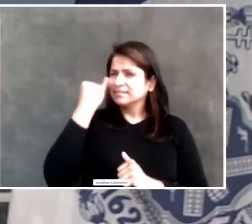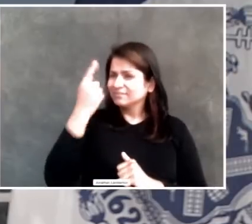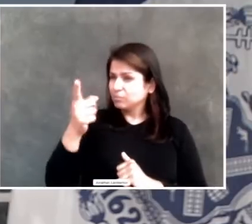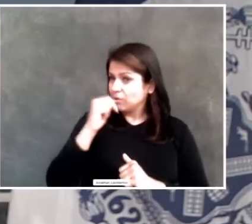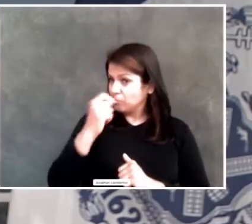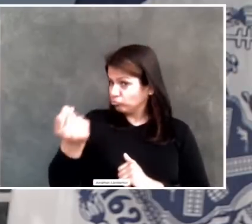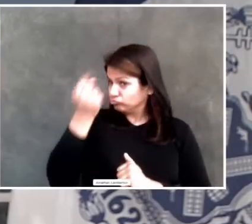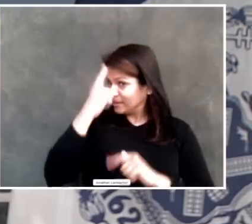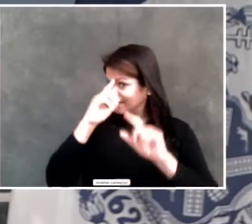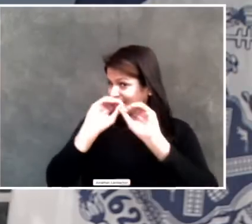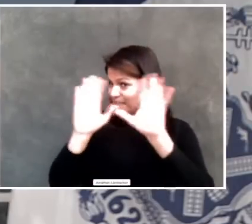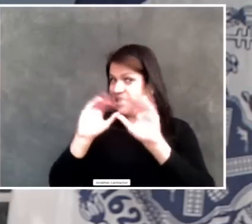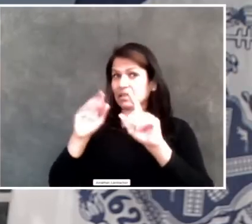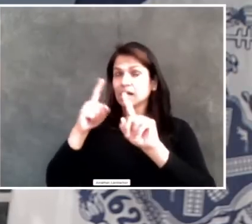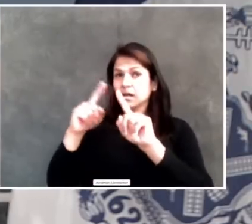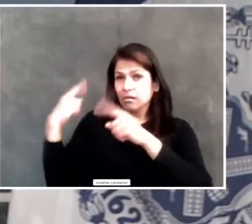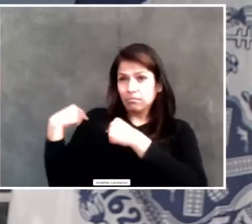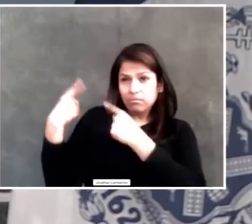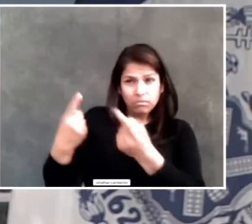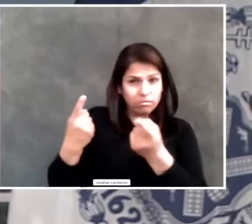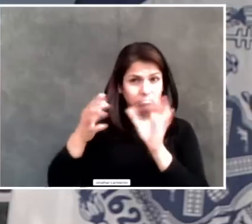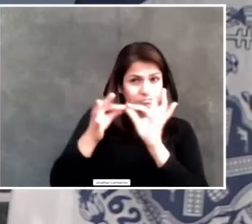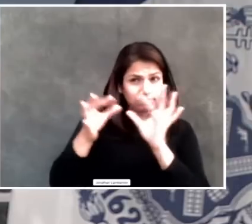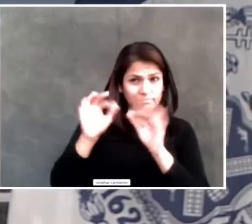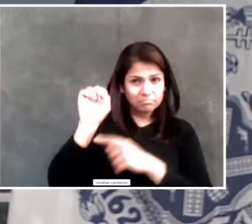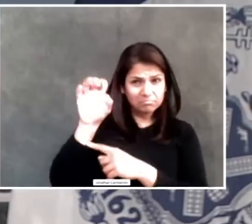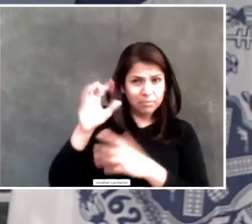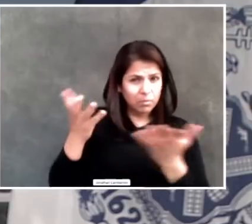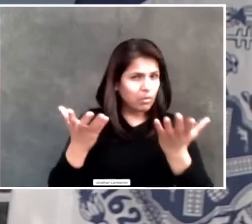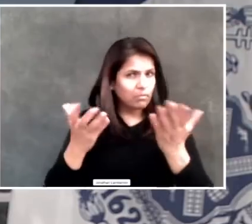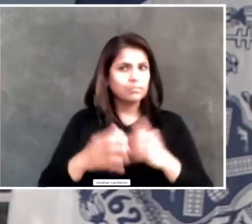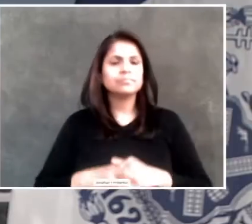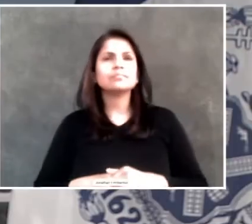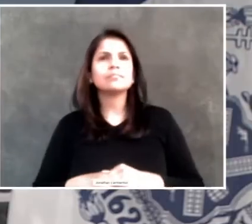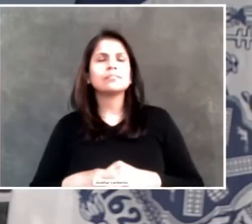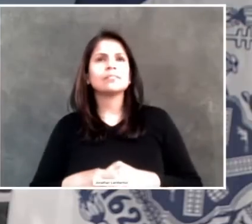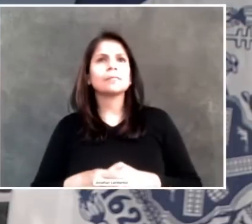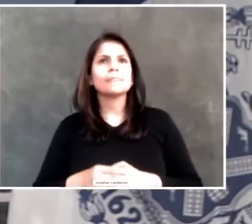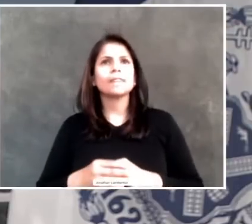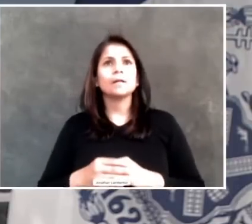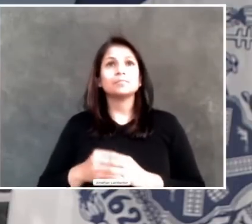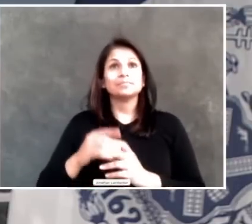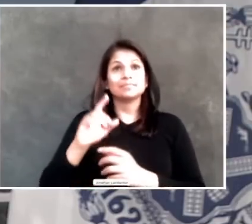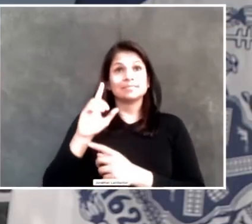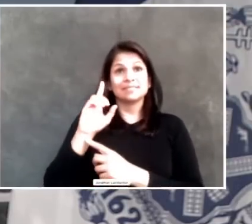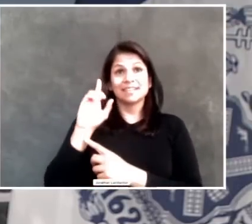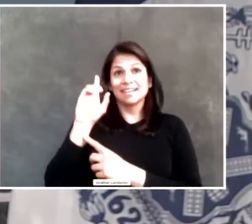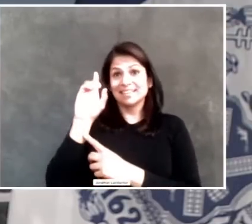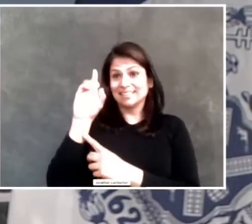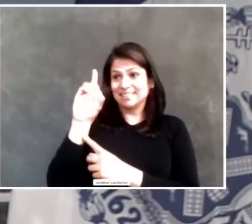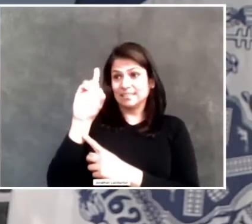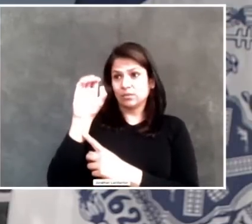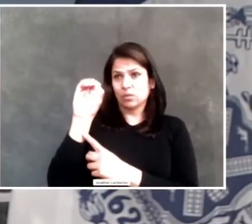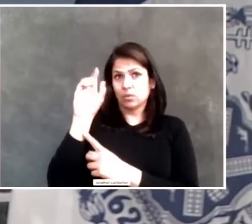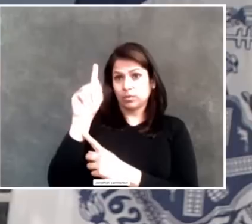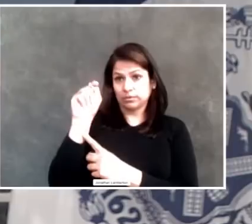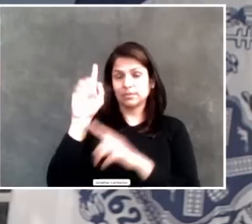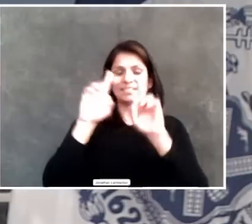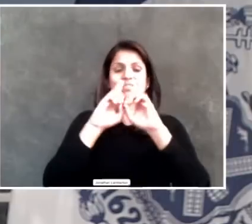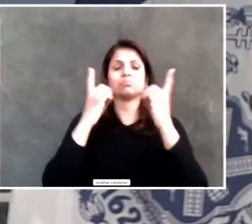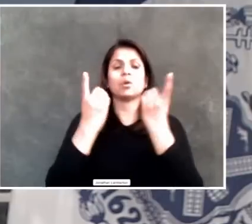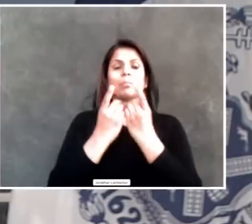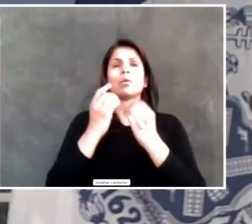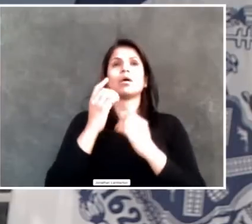A lot of work at the Department of Transportation has to continue because the most basic maintenance, like keeping,